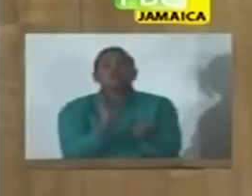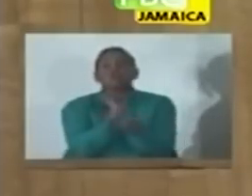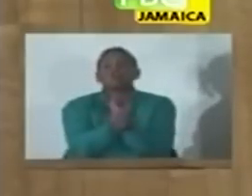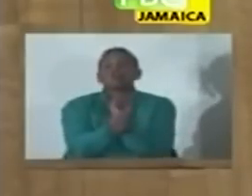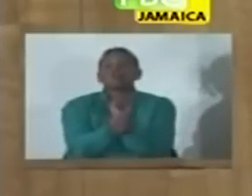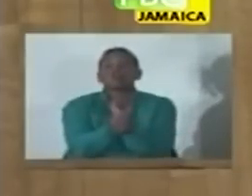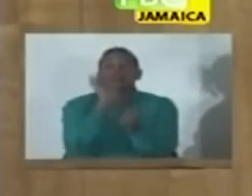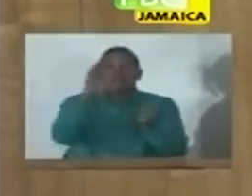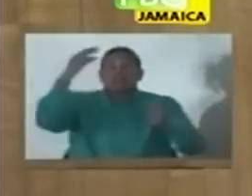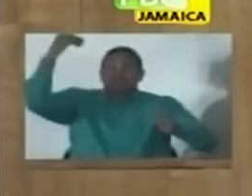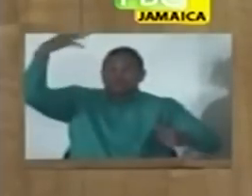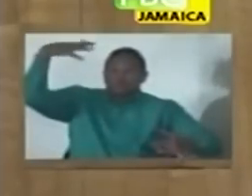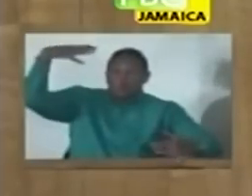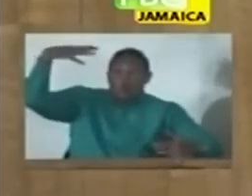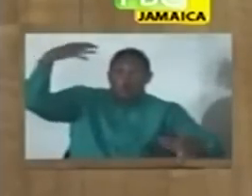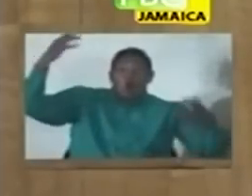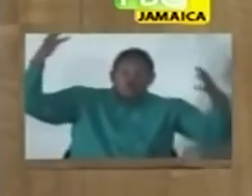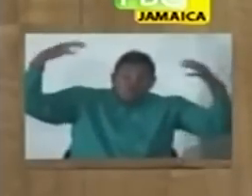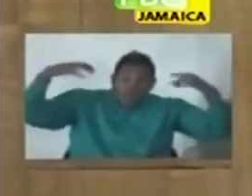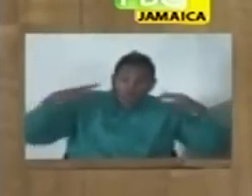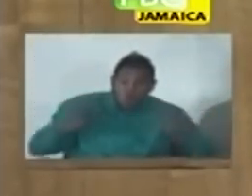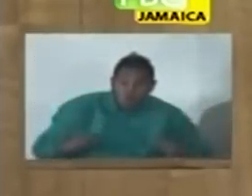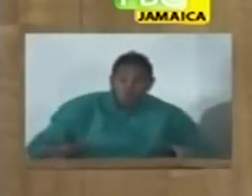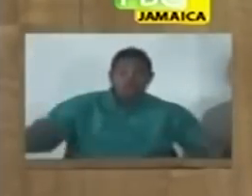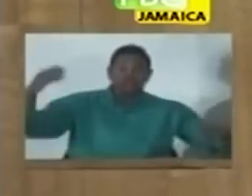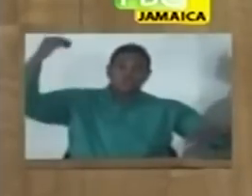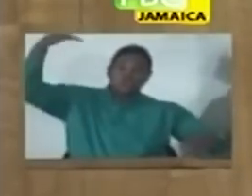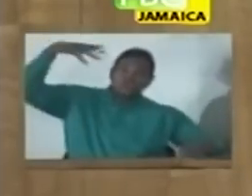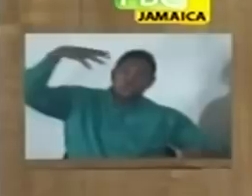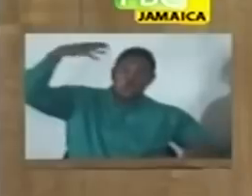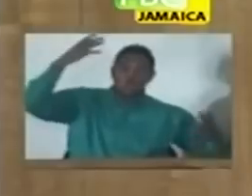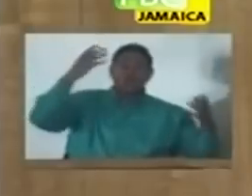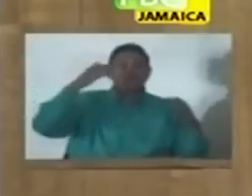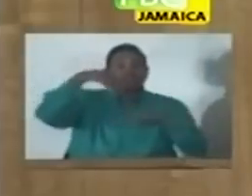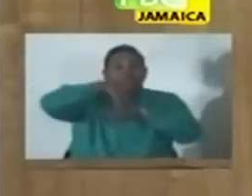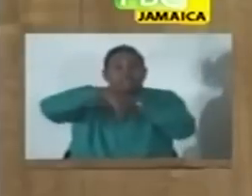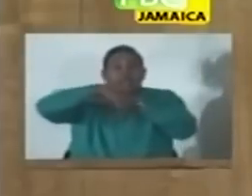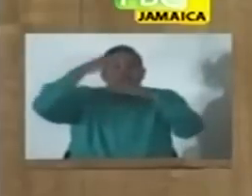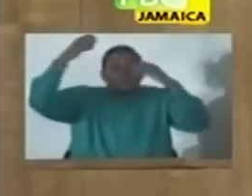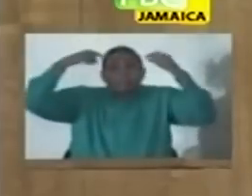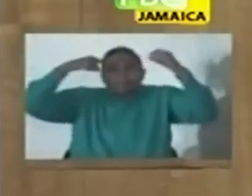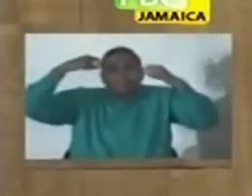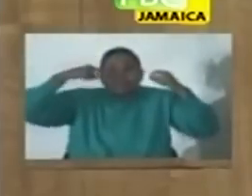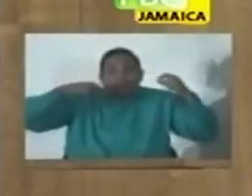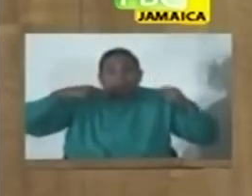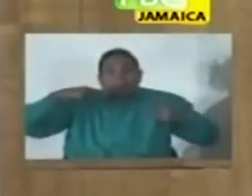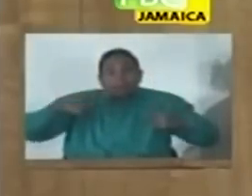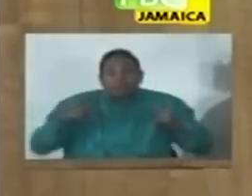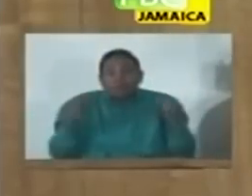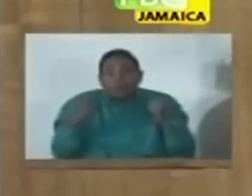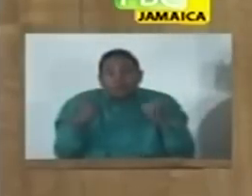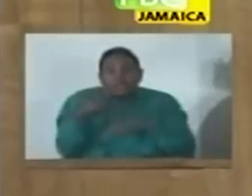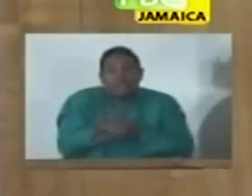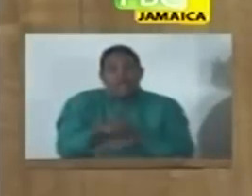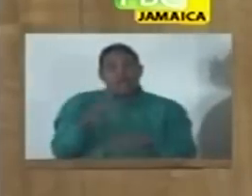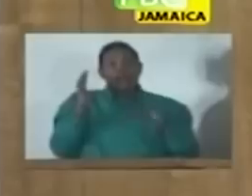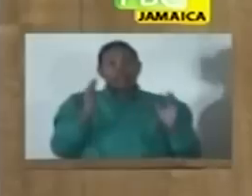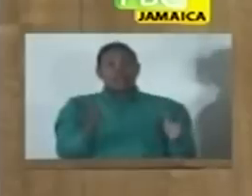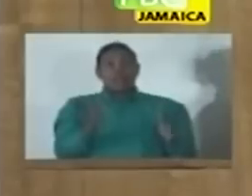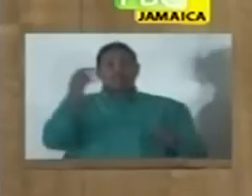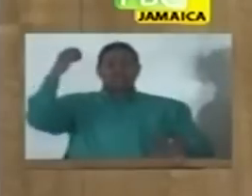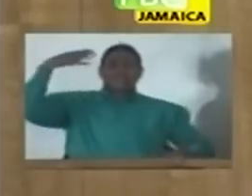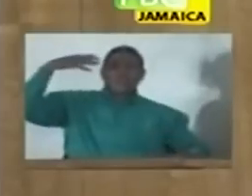in the sun, the rain, the dew, and really were left,